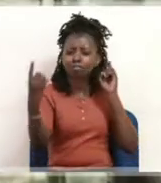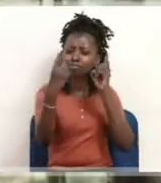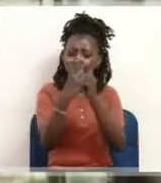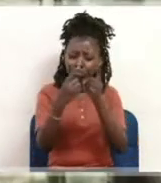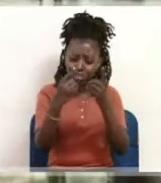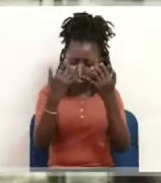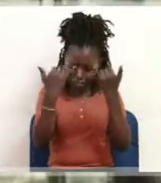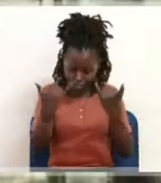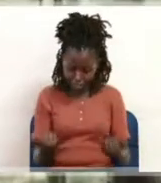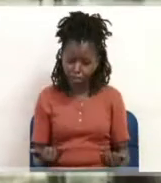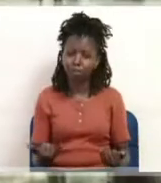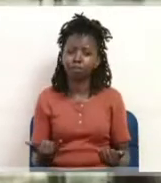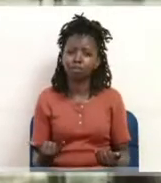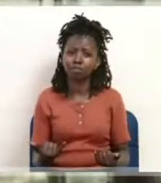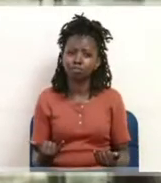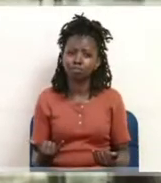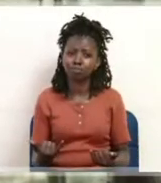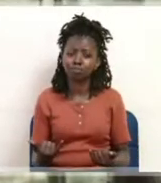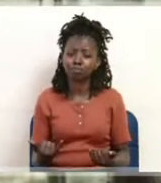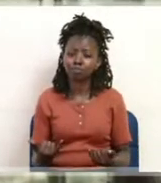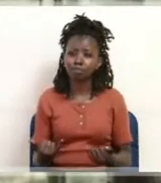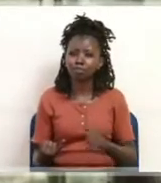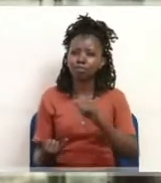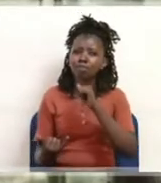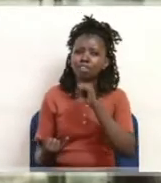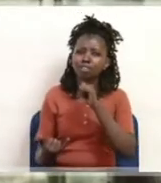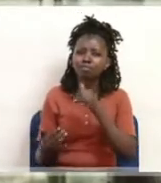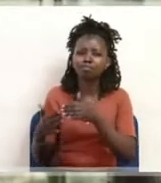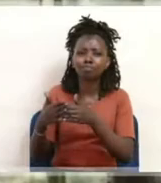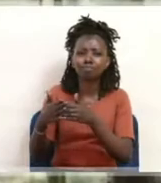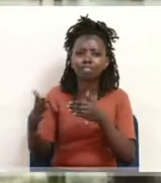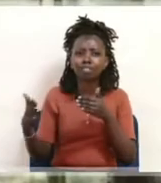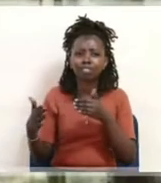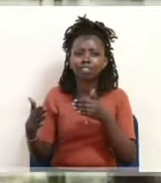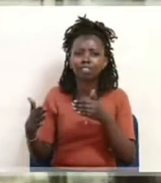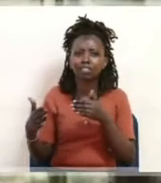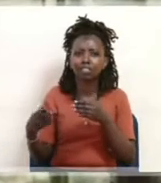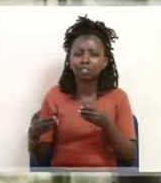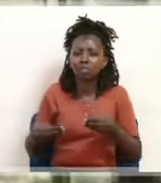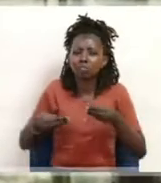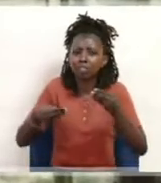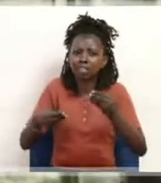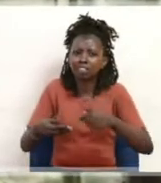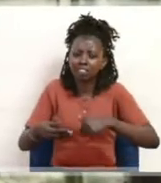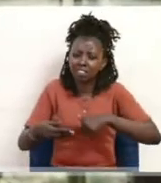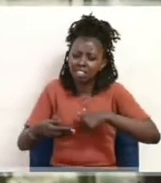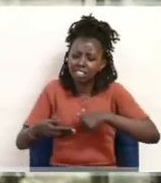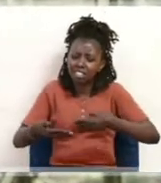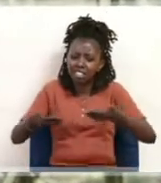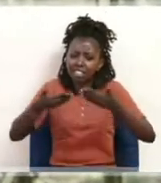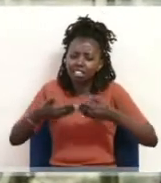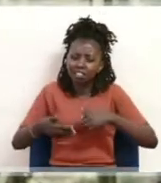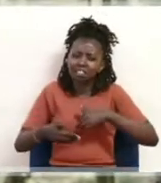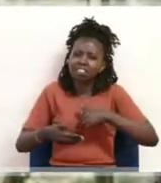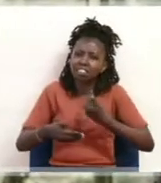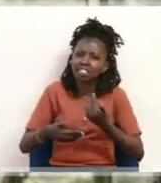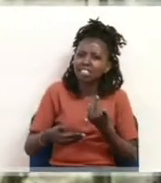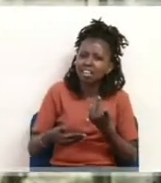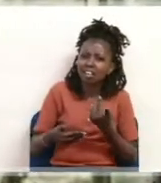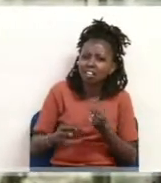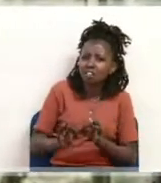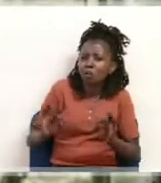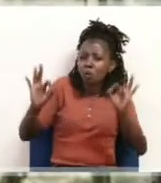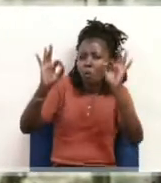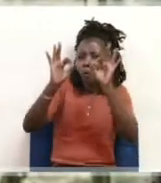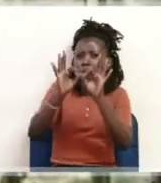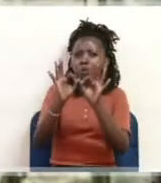placing insignificant worth of on yourself, significant worth on your past. Stop placing